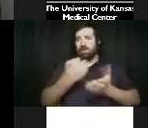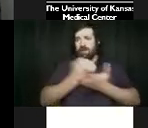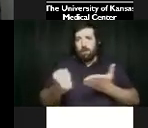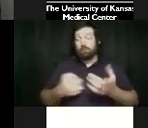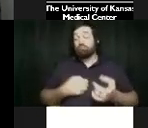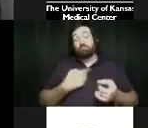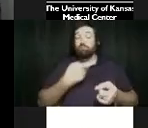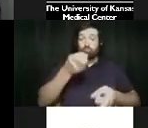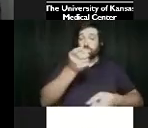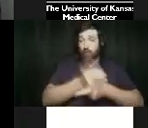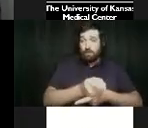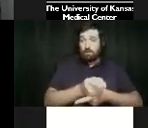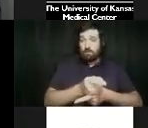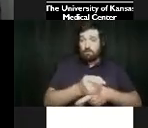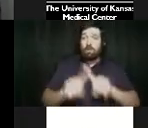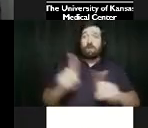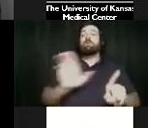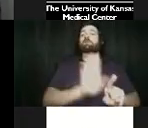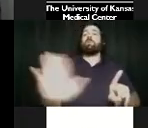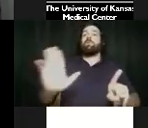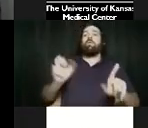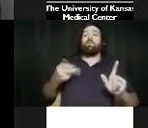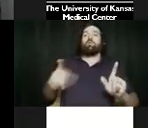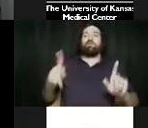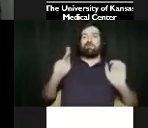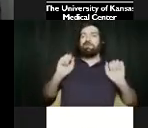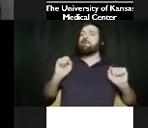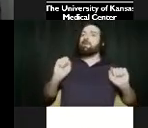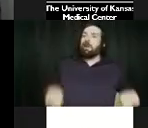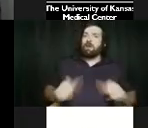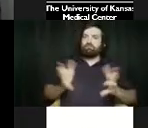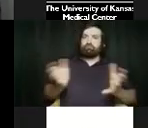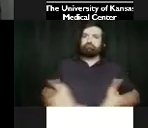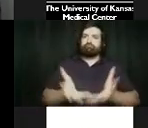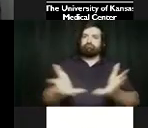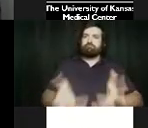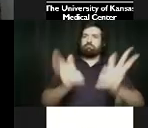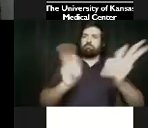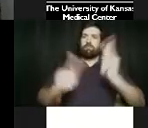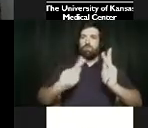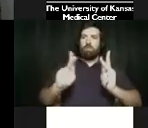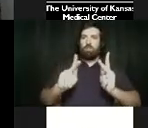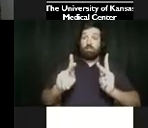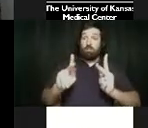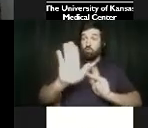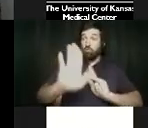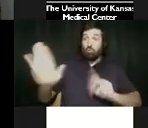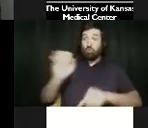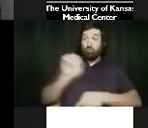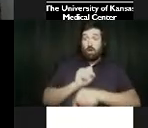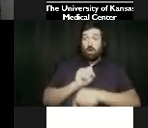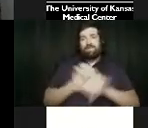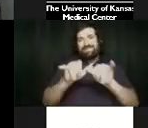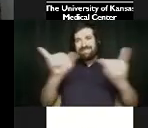True, but you have an opportunity to encourage people to stay at their job, to find a